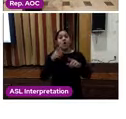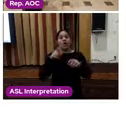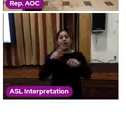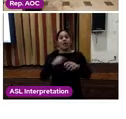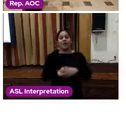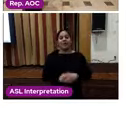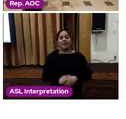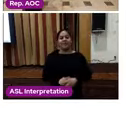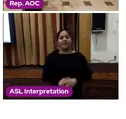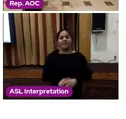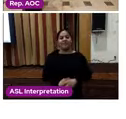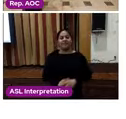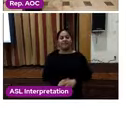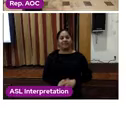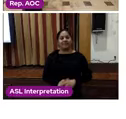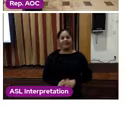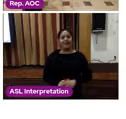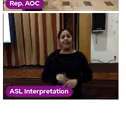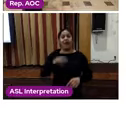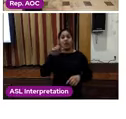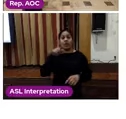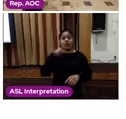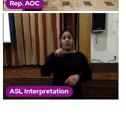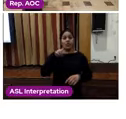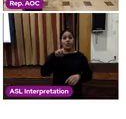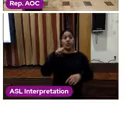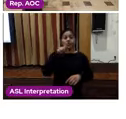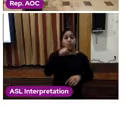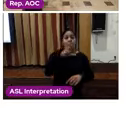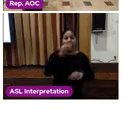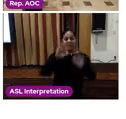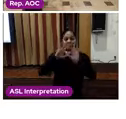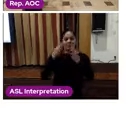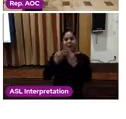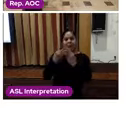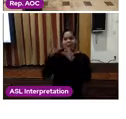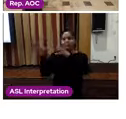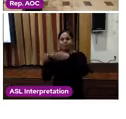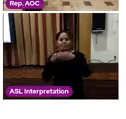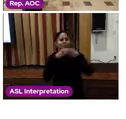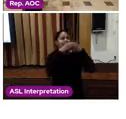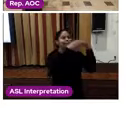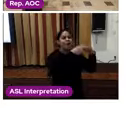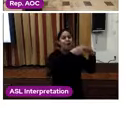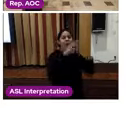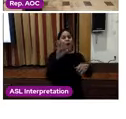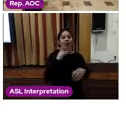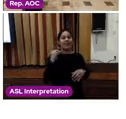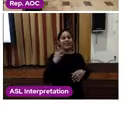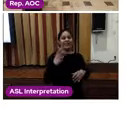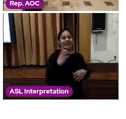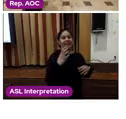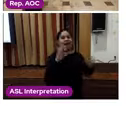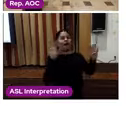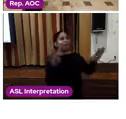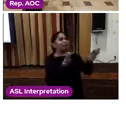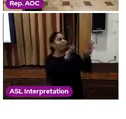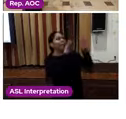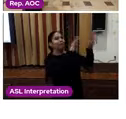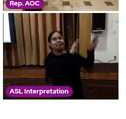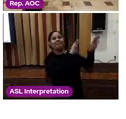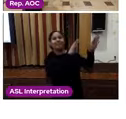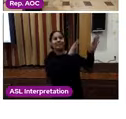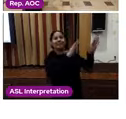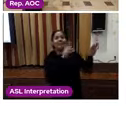this, but typically you bring you and your family down to Washington for a commemorative ceremony,